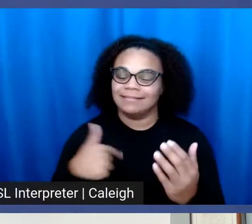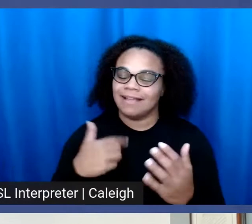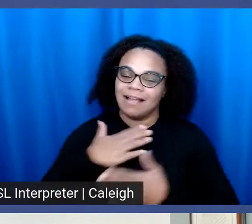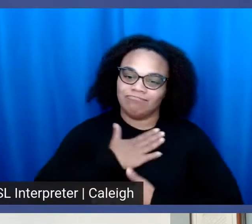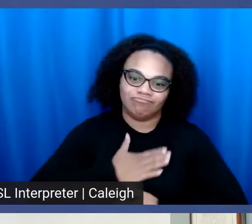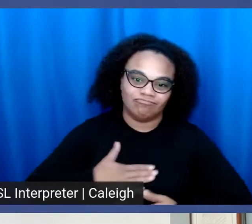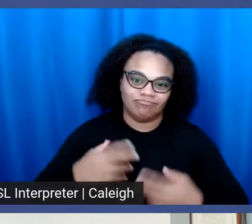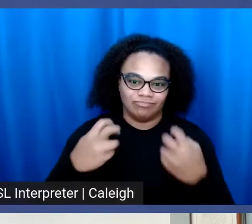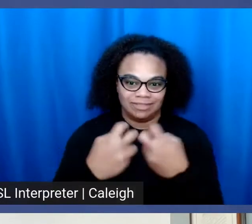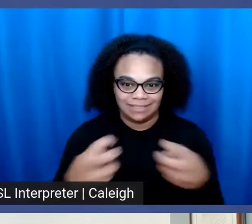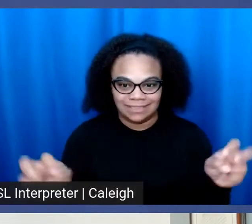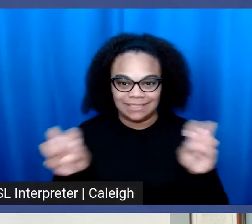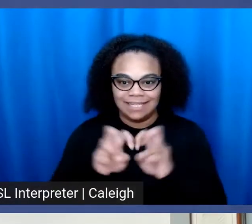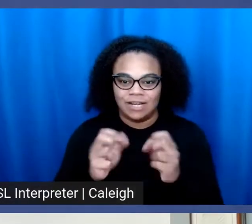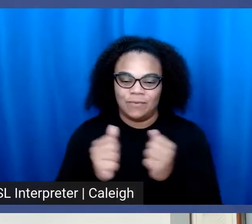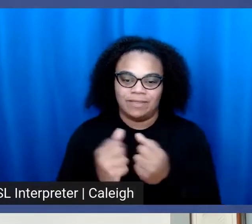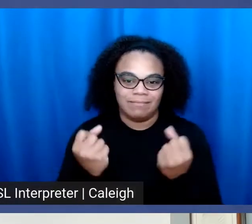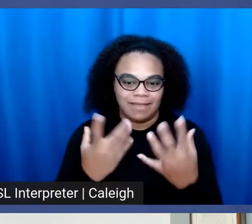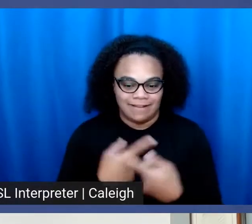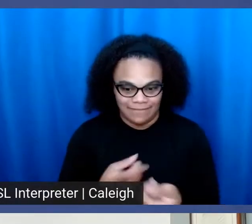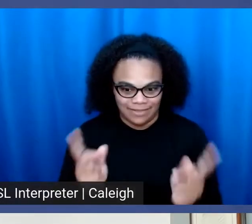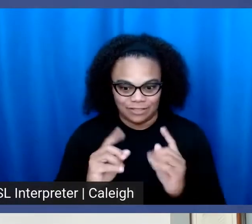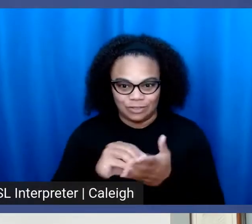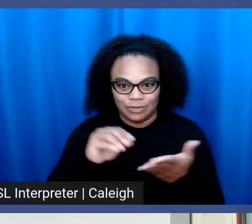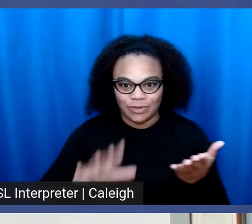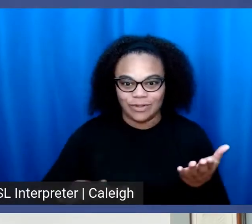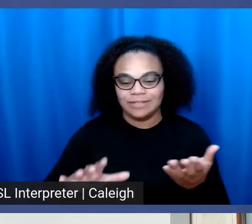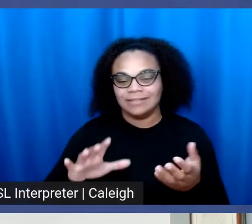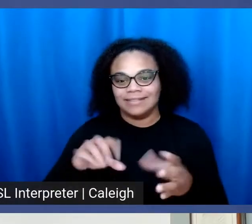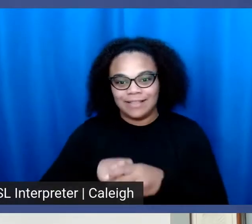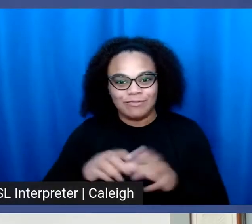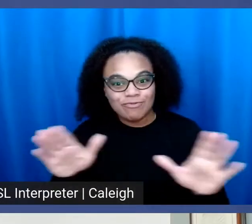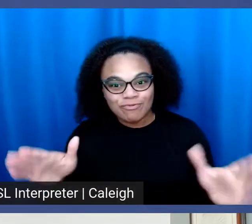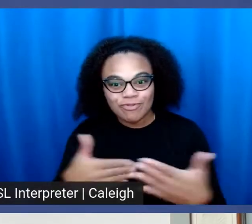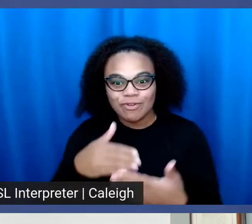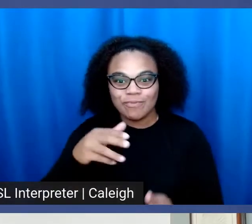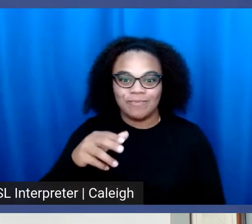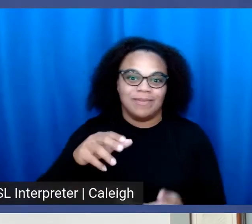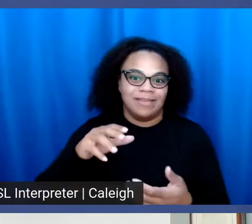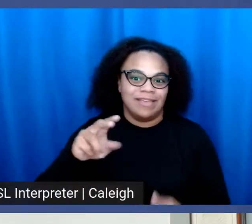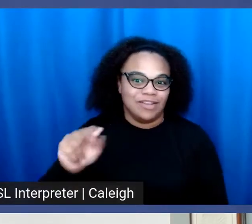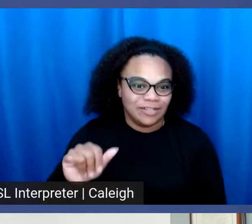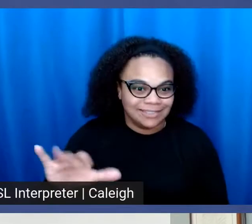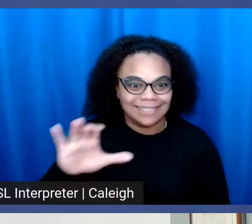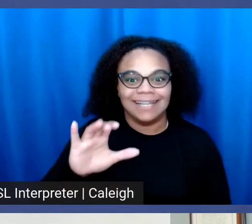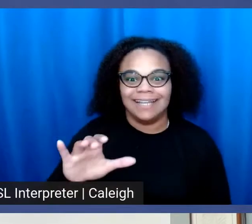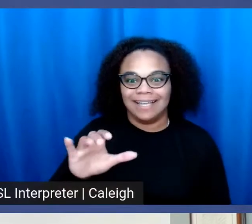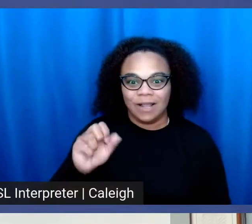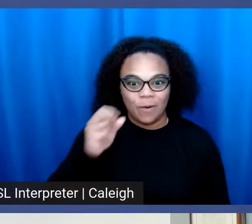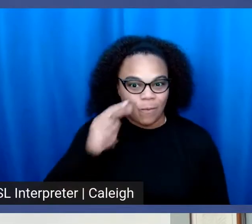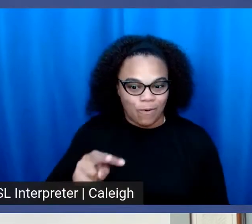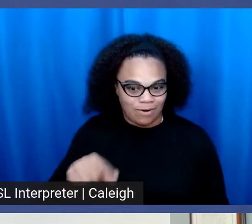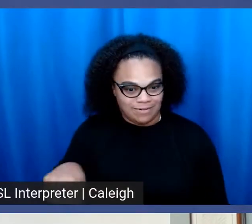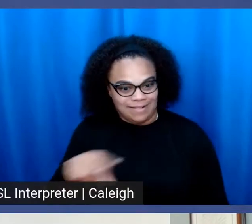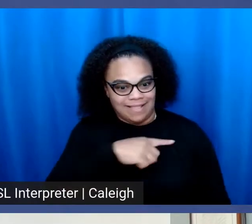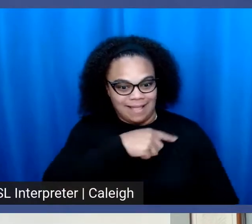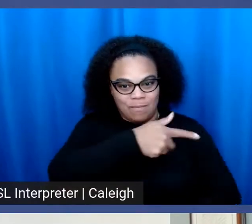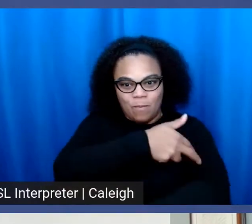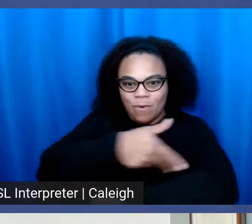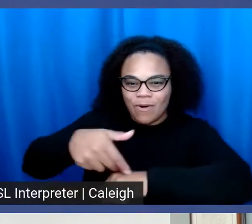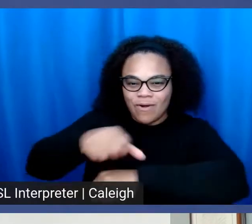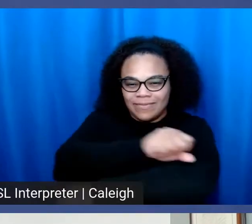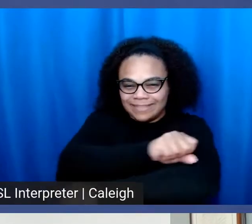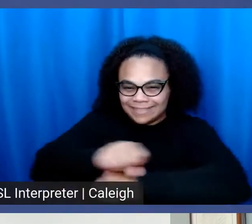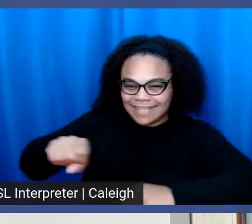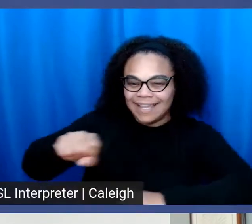in a ballroom in Atlantic City, watching them take the stage as an entire ballroom of librarians erupted in